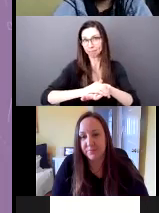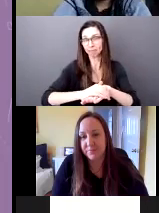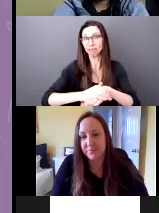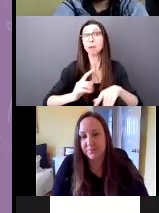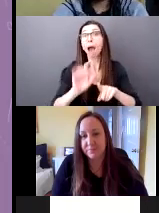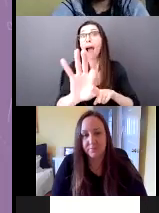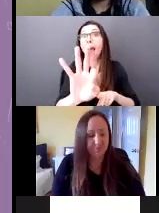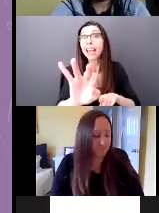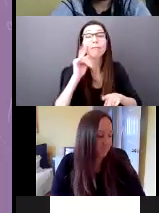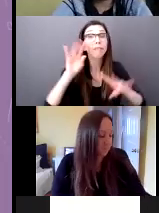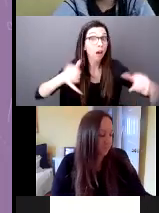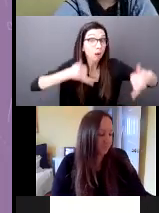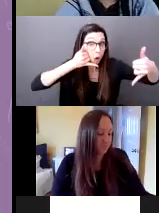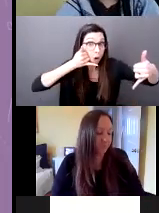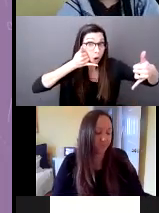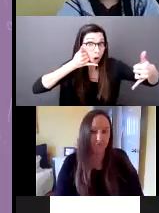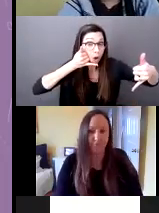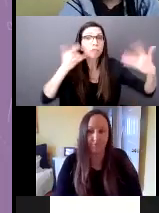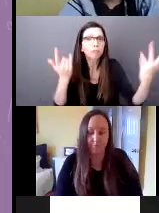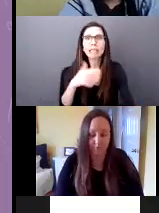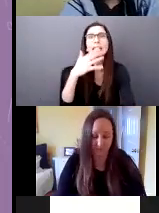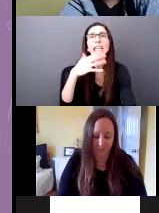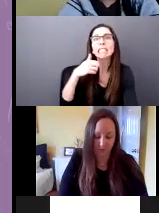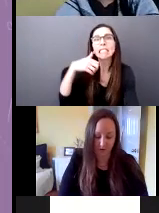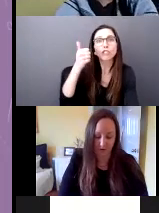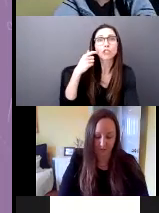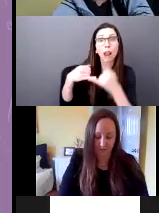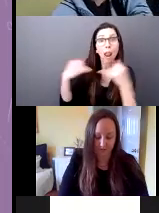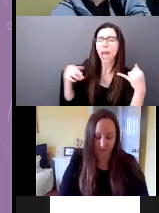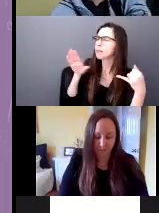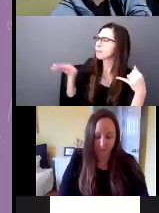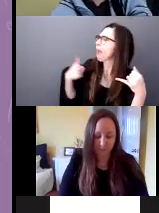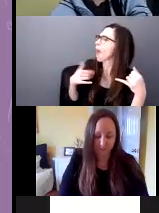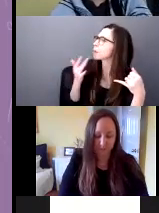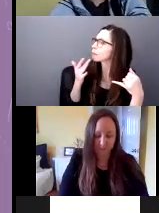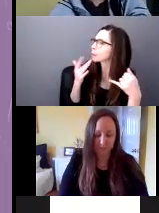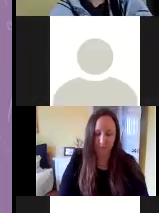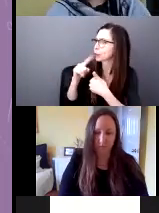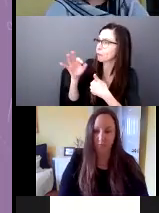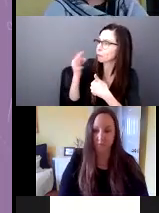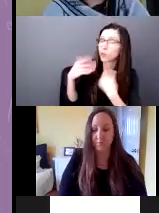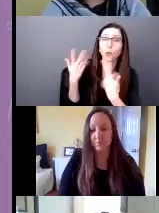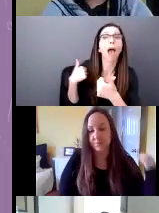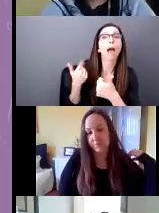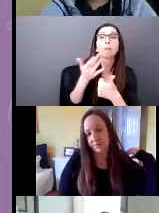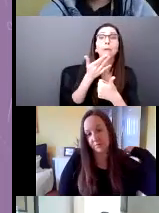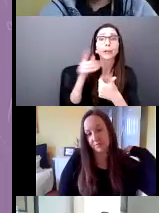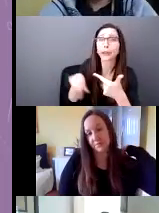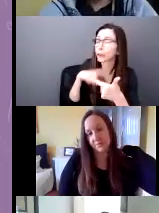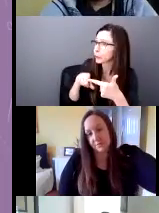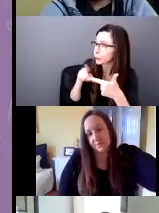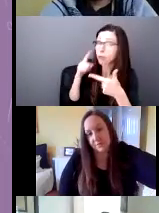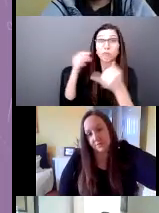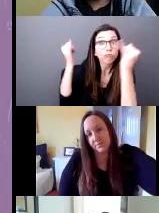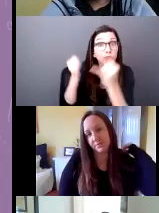line, if you call the senior safety line, you just say that you want to speak French, Farsi, whatever the case is, we will connect you. We will get connected with